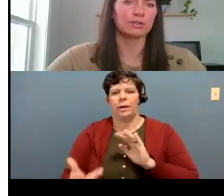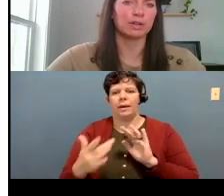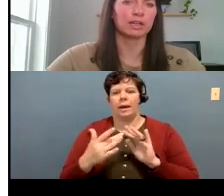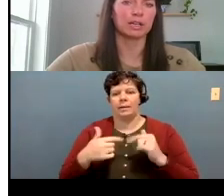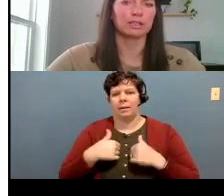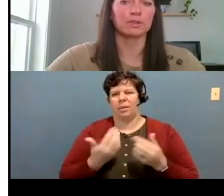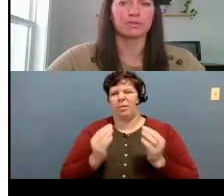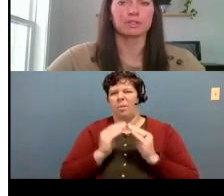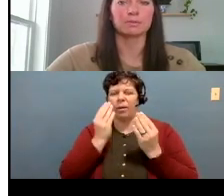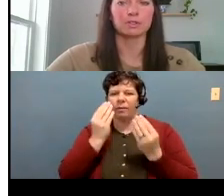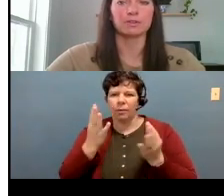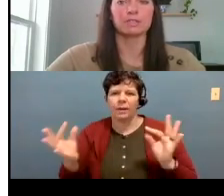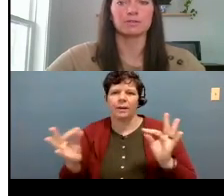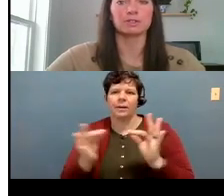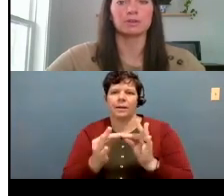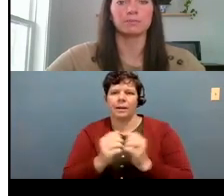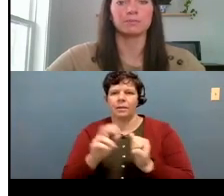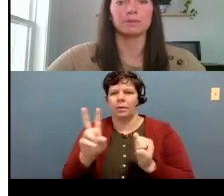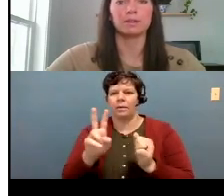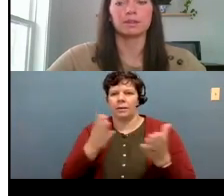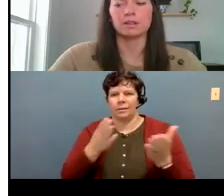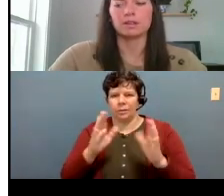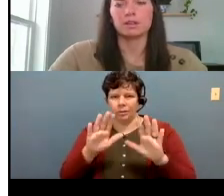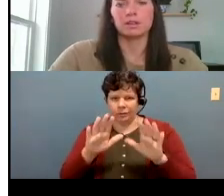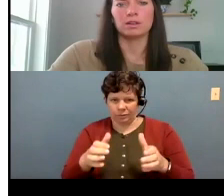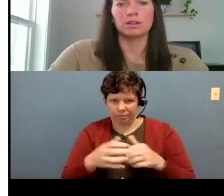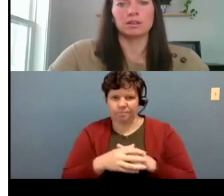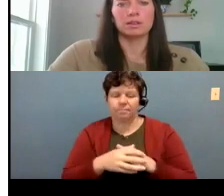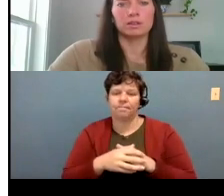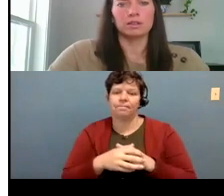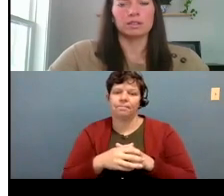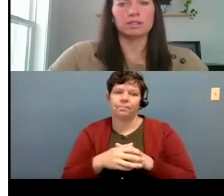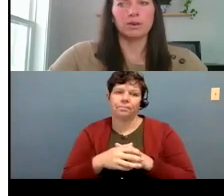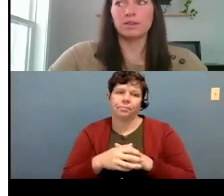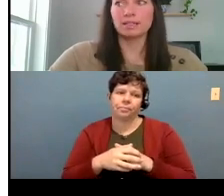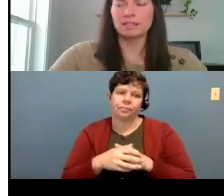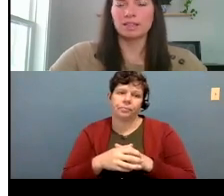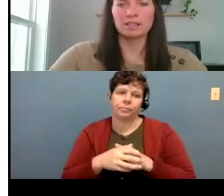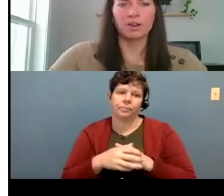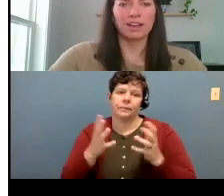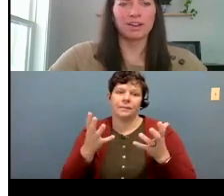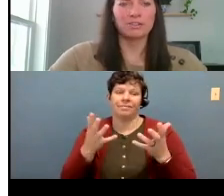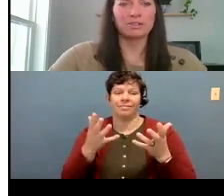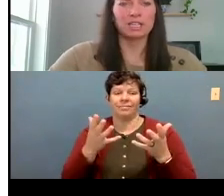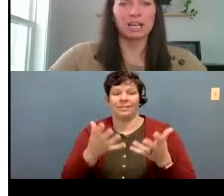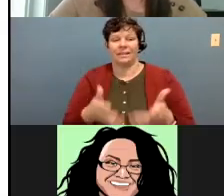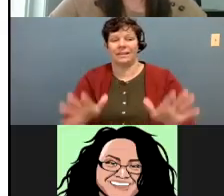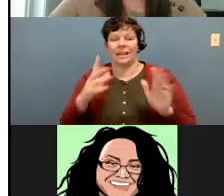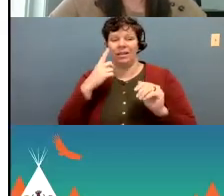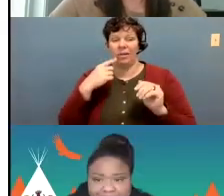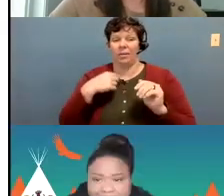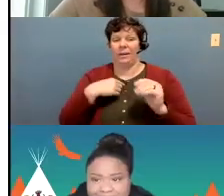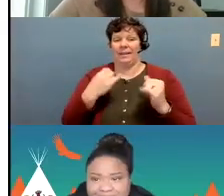you connected with our Victim Services Division. So that's all I have for you today. I